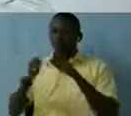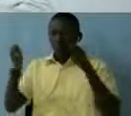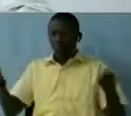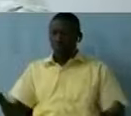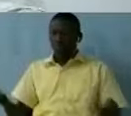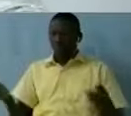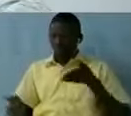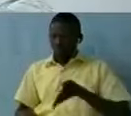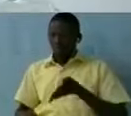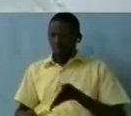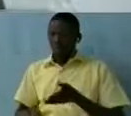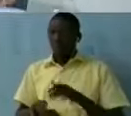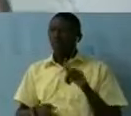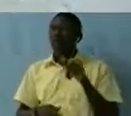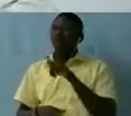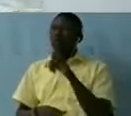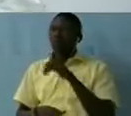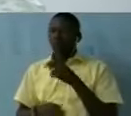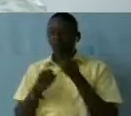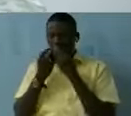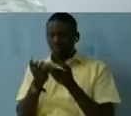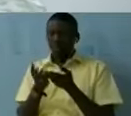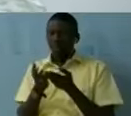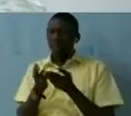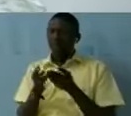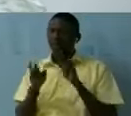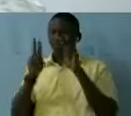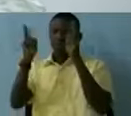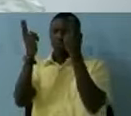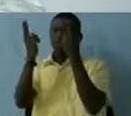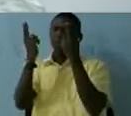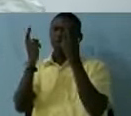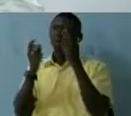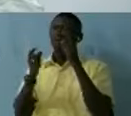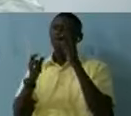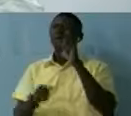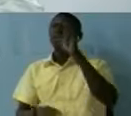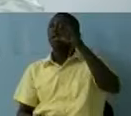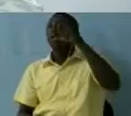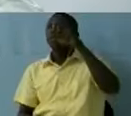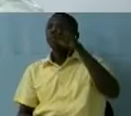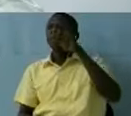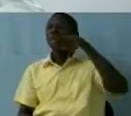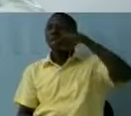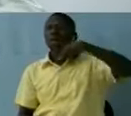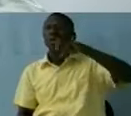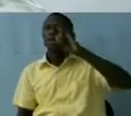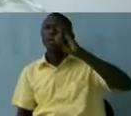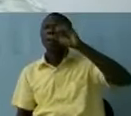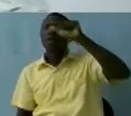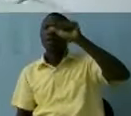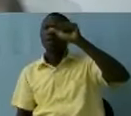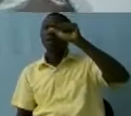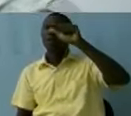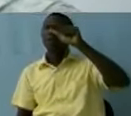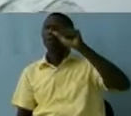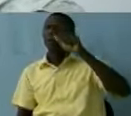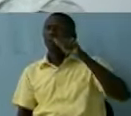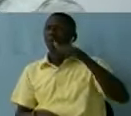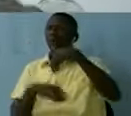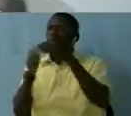of today, which has its headlines as XNIA Boss and Co. Reject TRRC